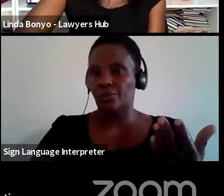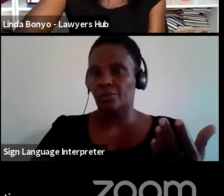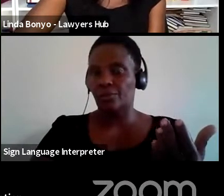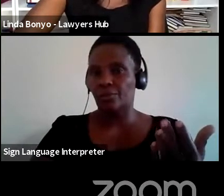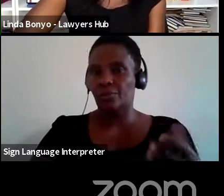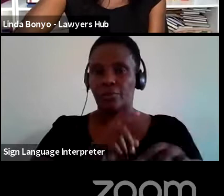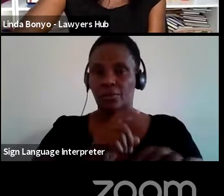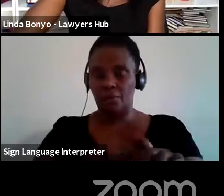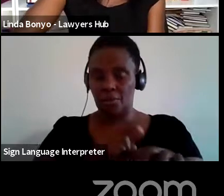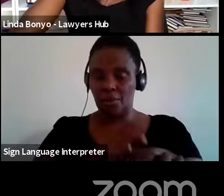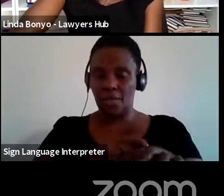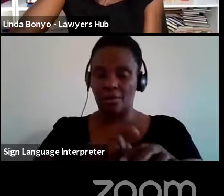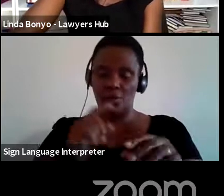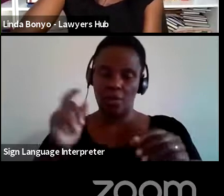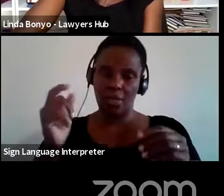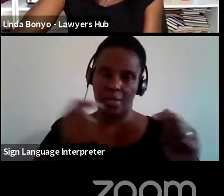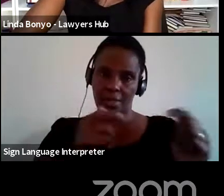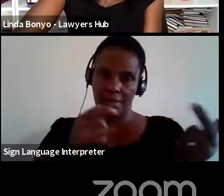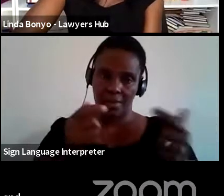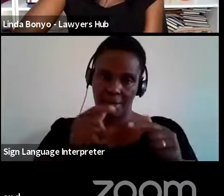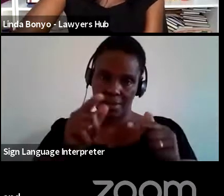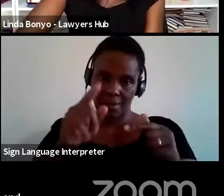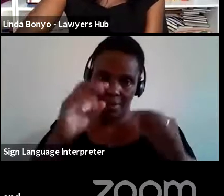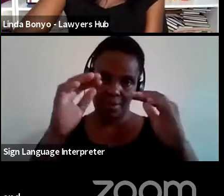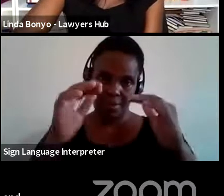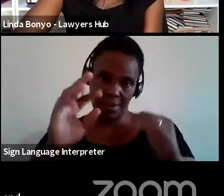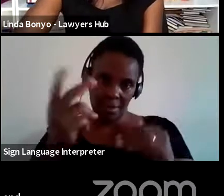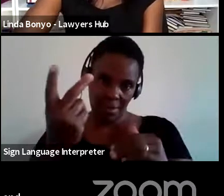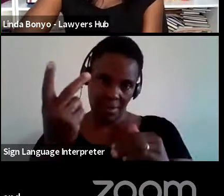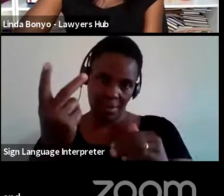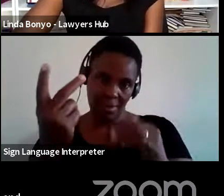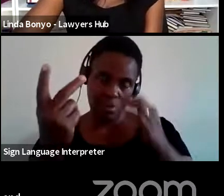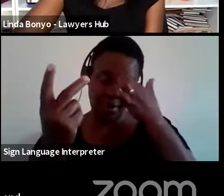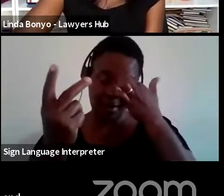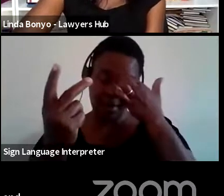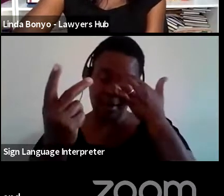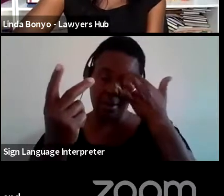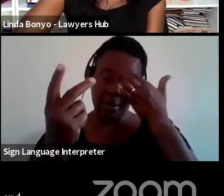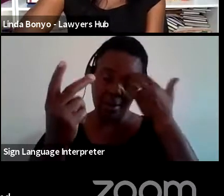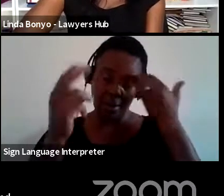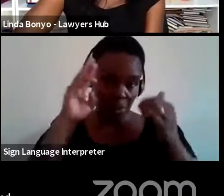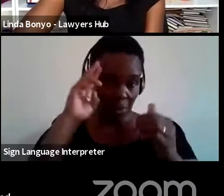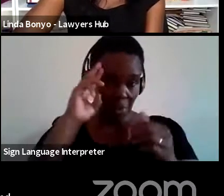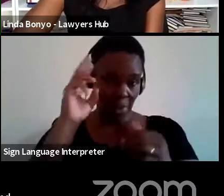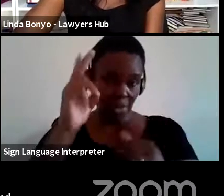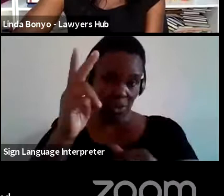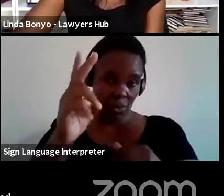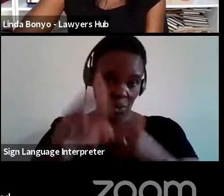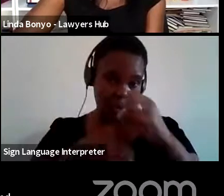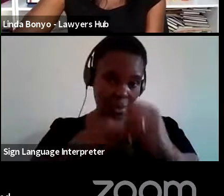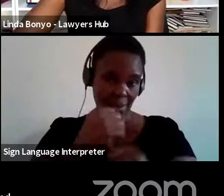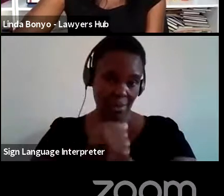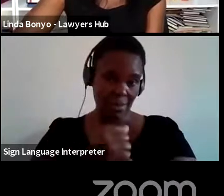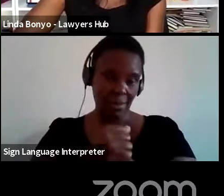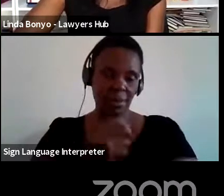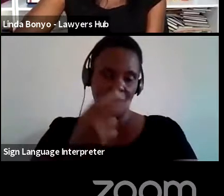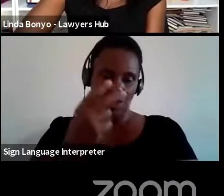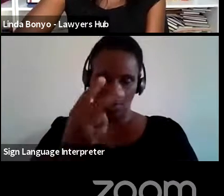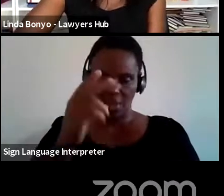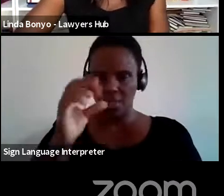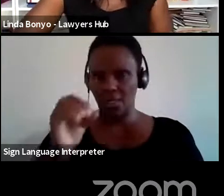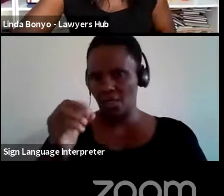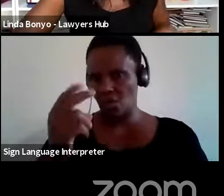around to the second anniversary of the Santa Clara Principles, in early 2020, we launched